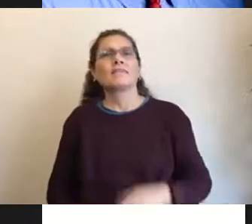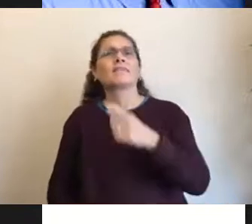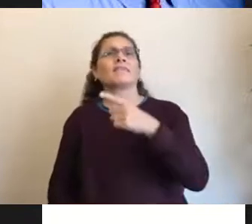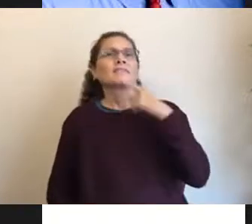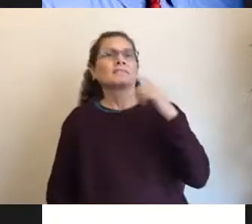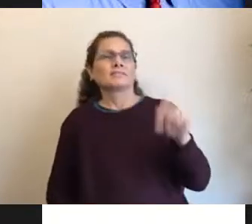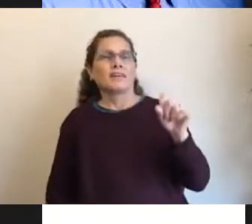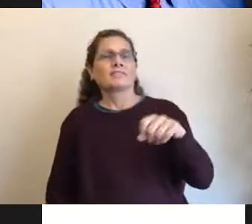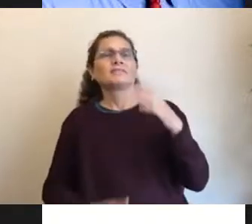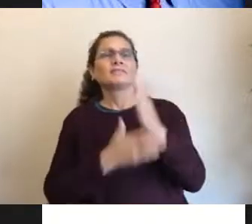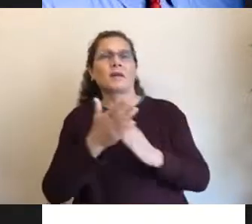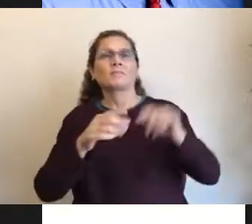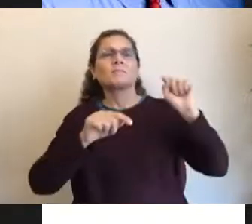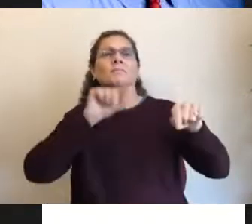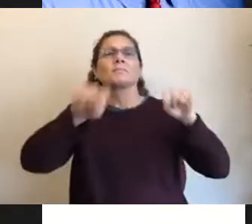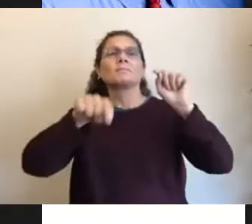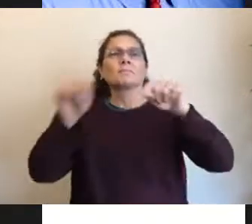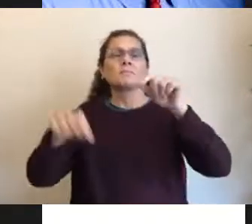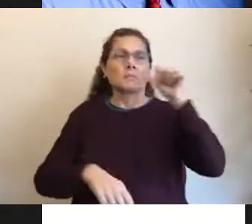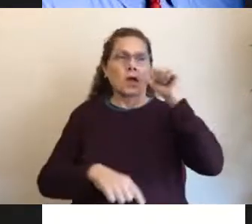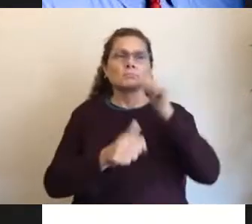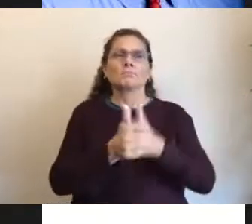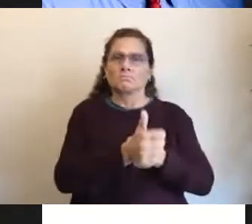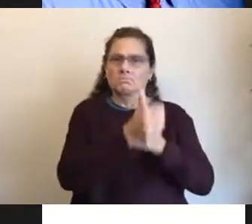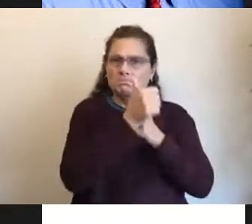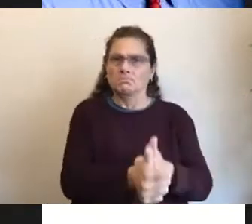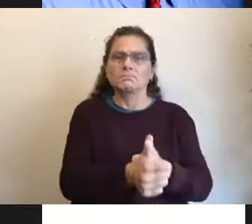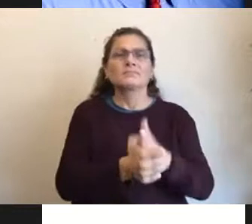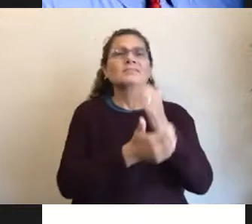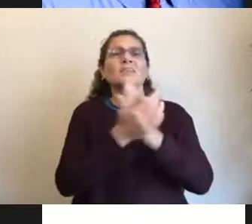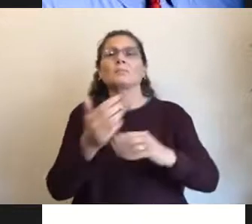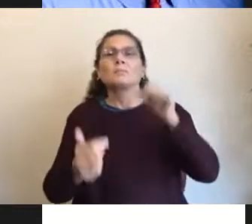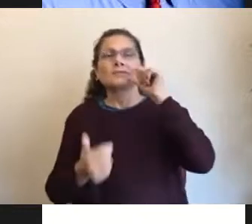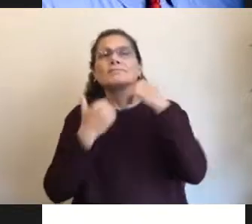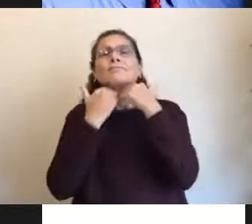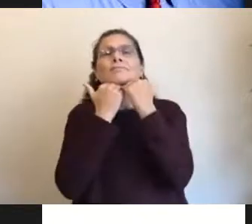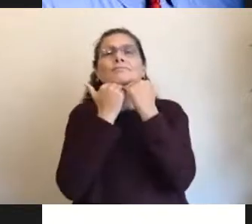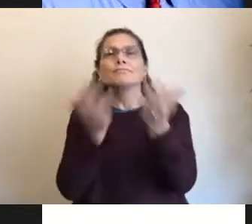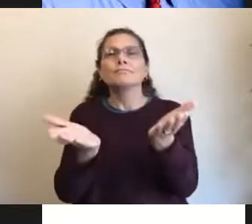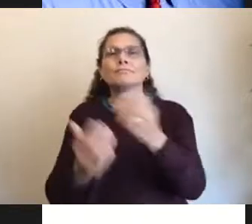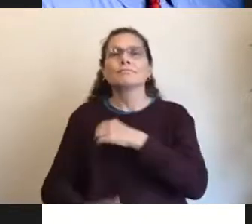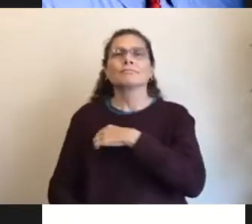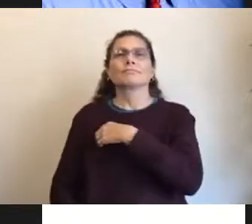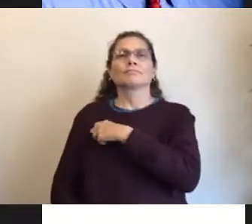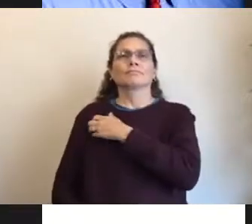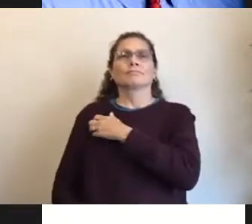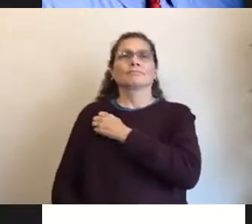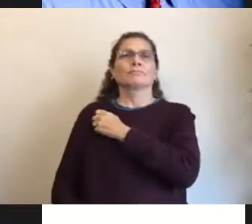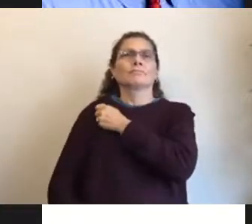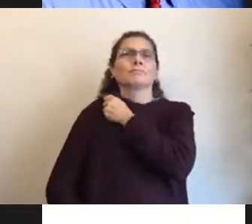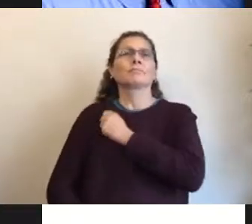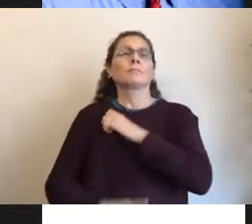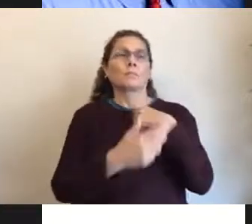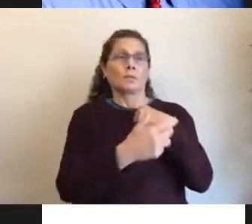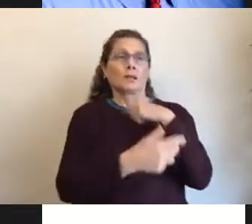to thank the establishments that absolutely are following their plan, respecting social distancing, respecting